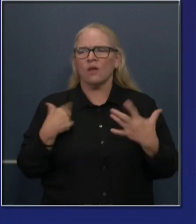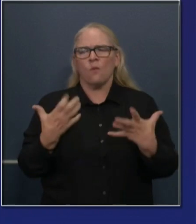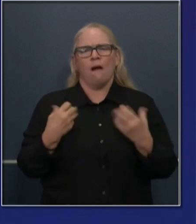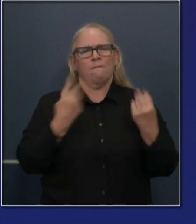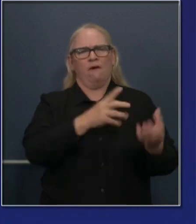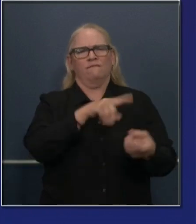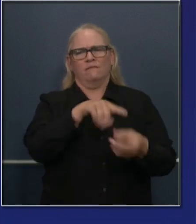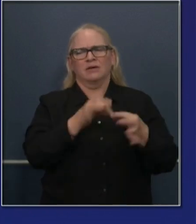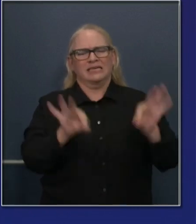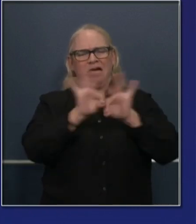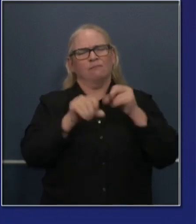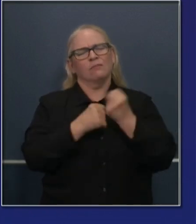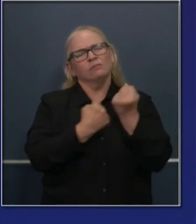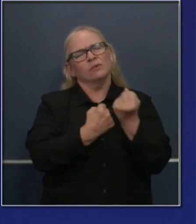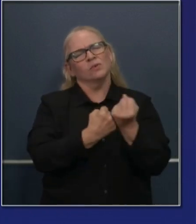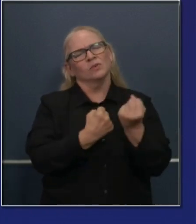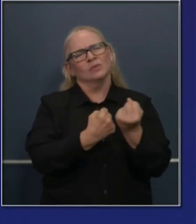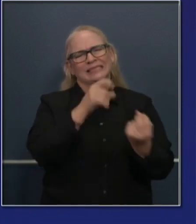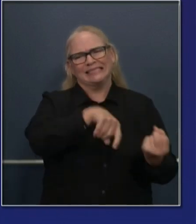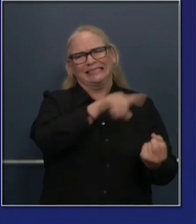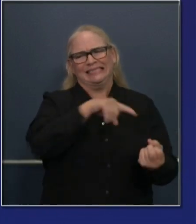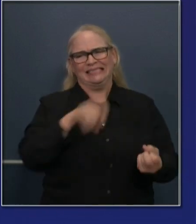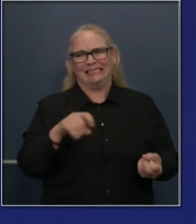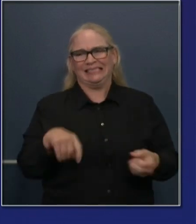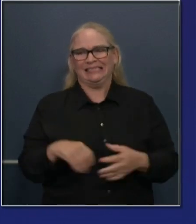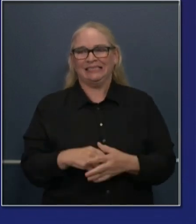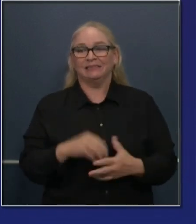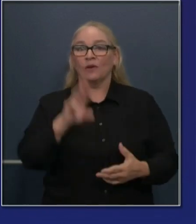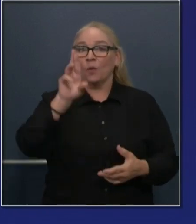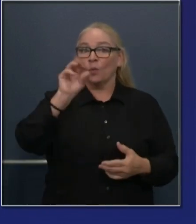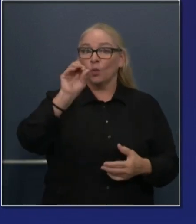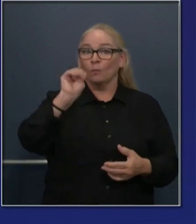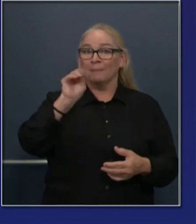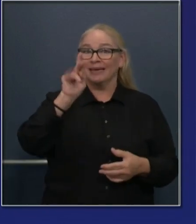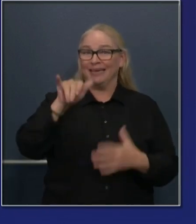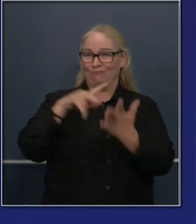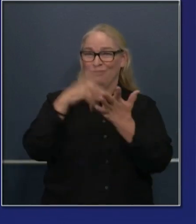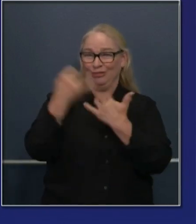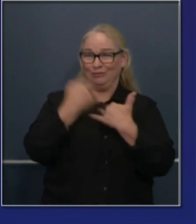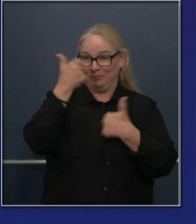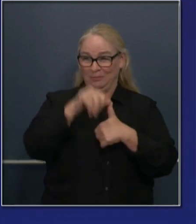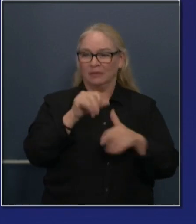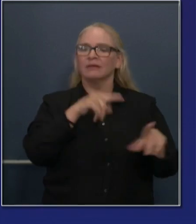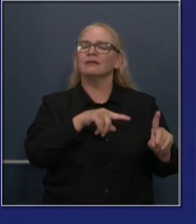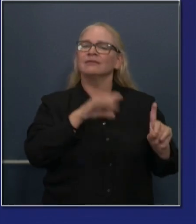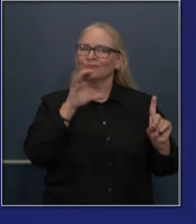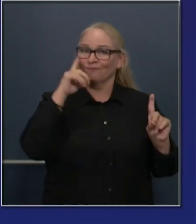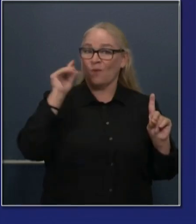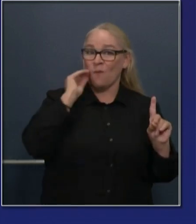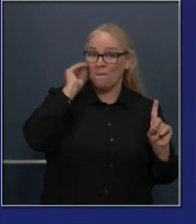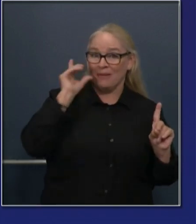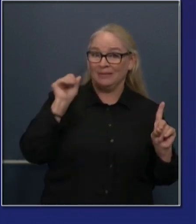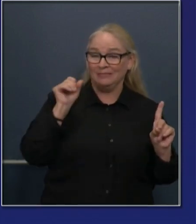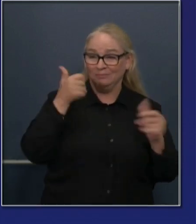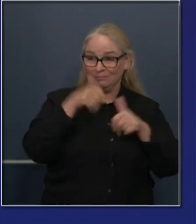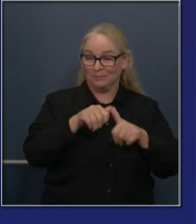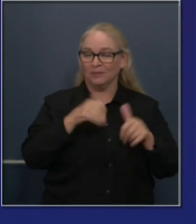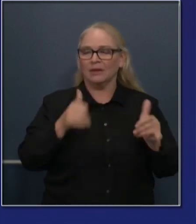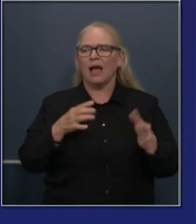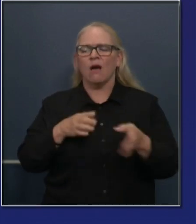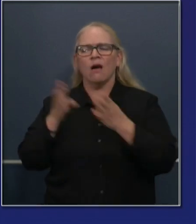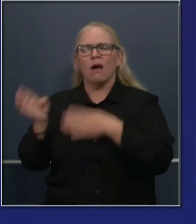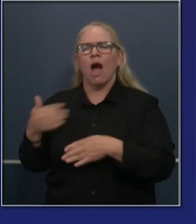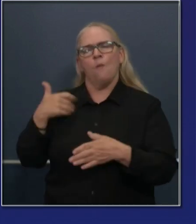about Project Room Key, point of pride as it relates to work we've done for homeless. We want to build on the Room Key model, and we want to extend